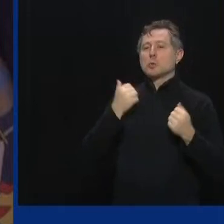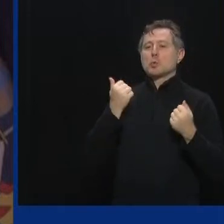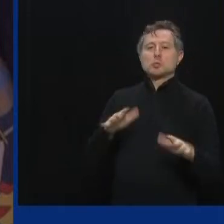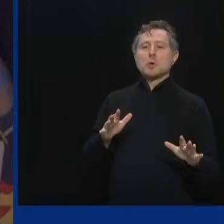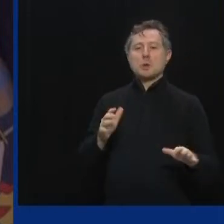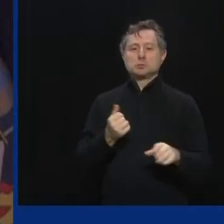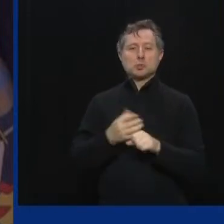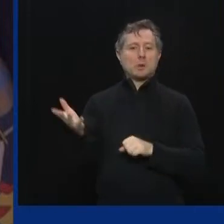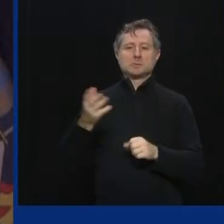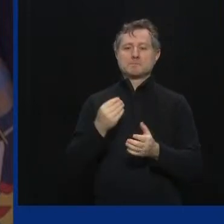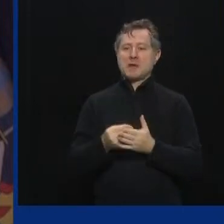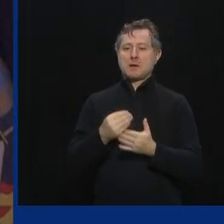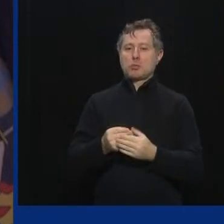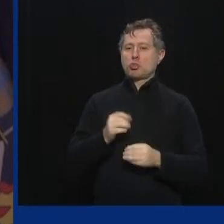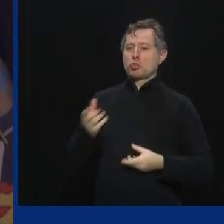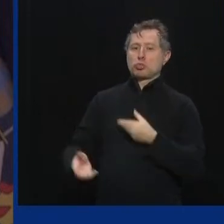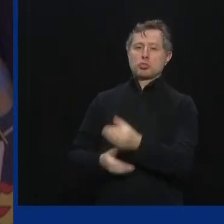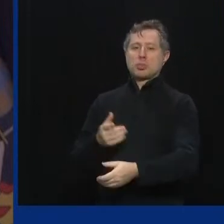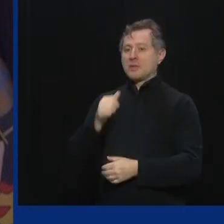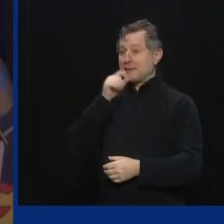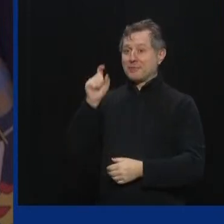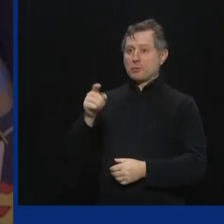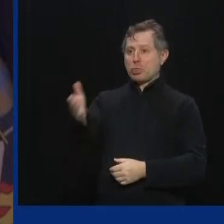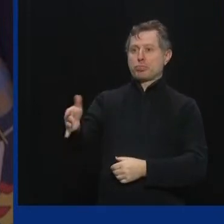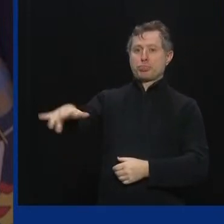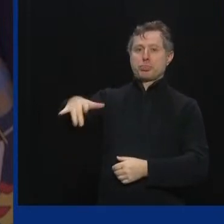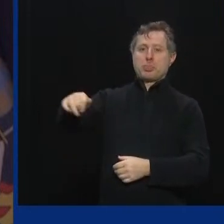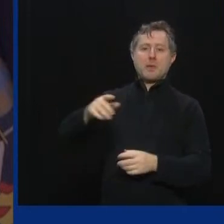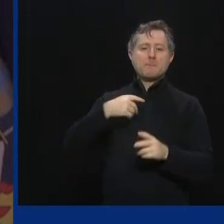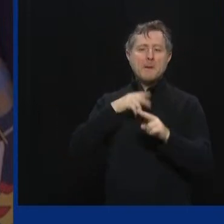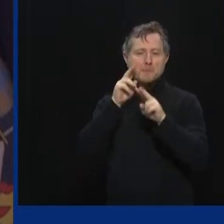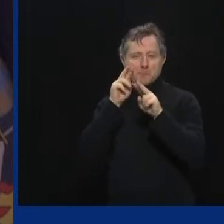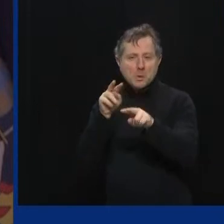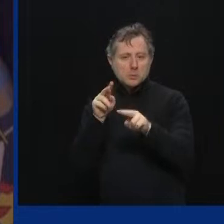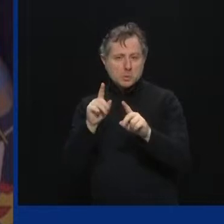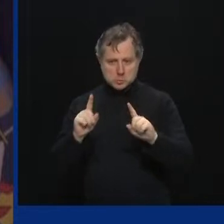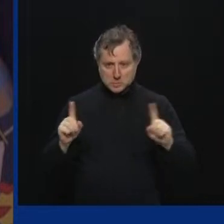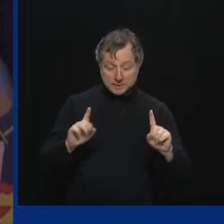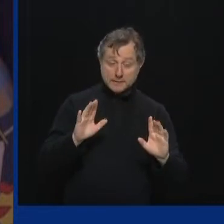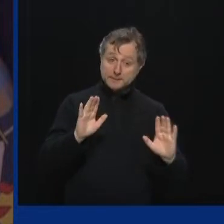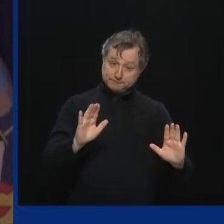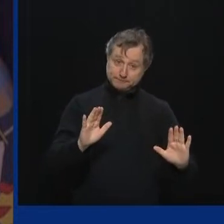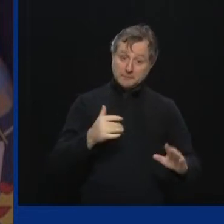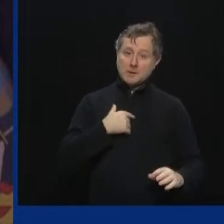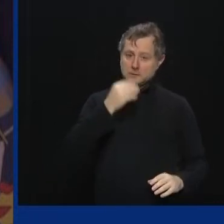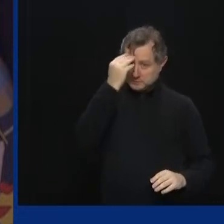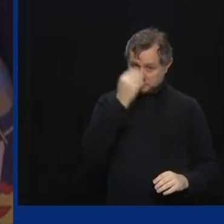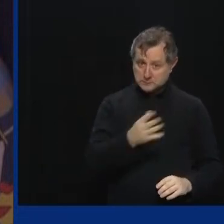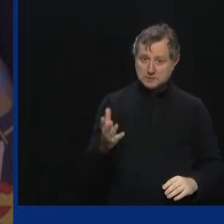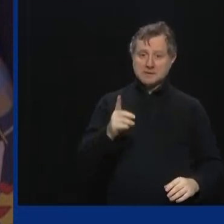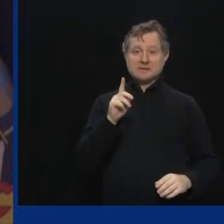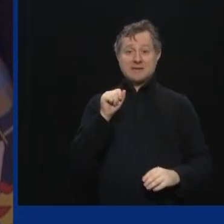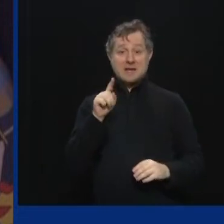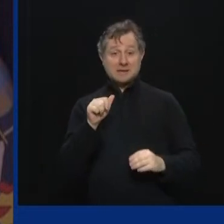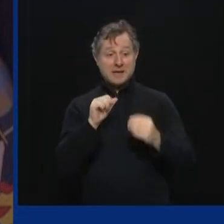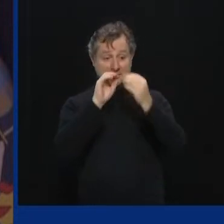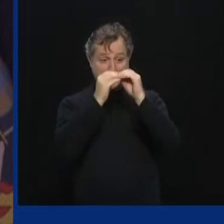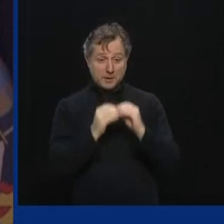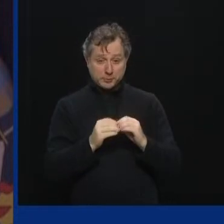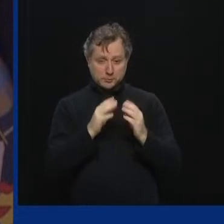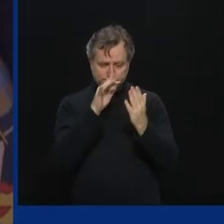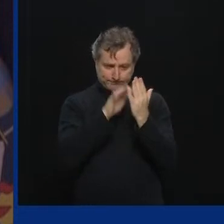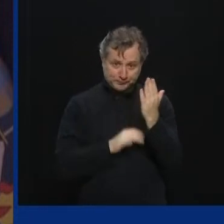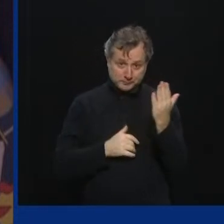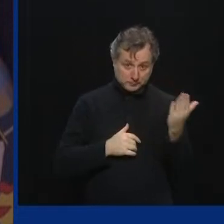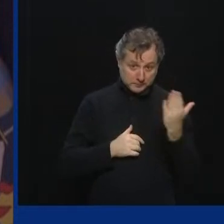we can see how this is going to go, and we'll monitor this. We do everything. You wouldn't believe the data that is shared with me every single day that you can all look at